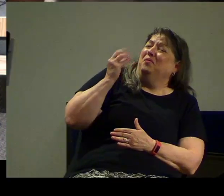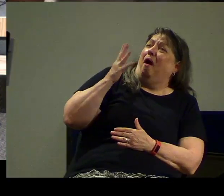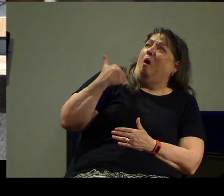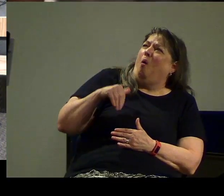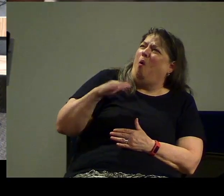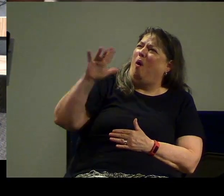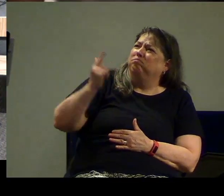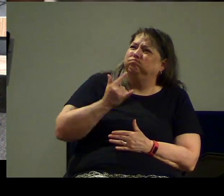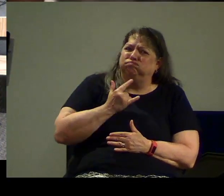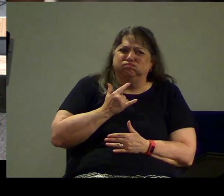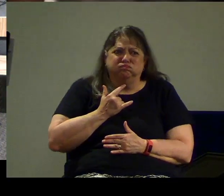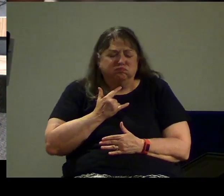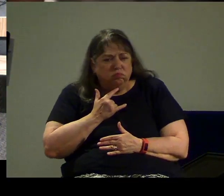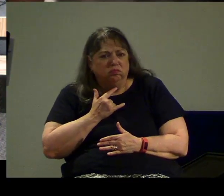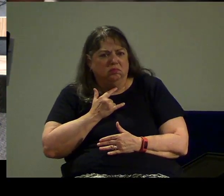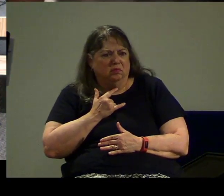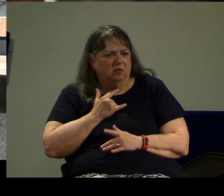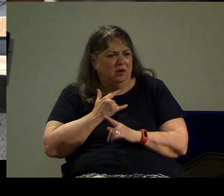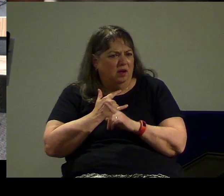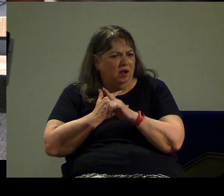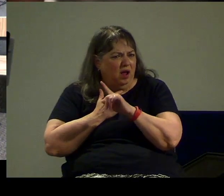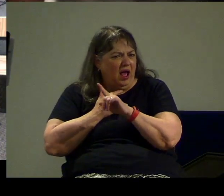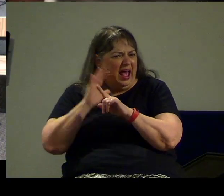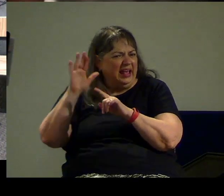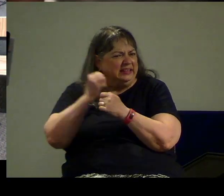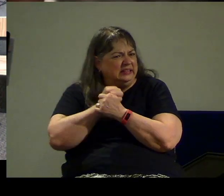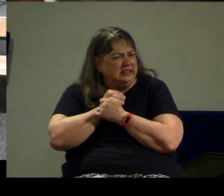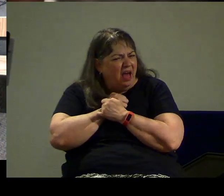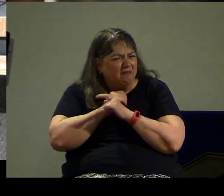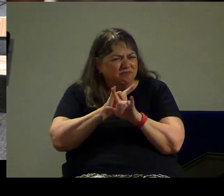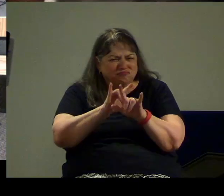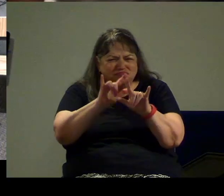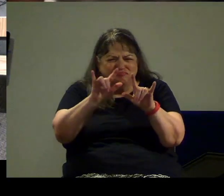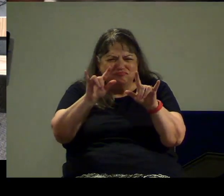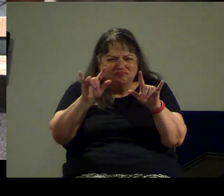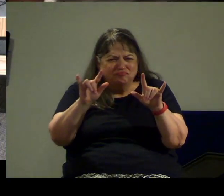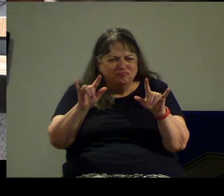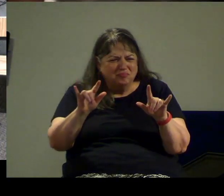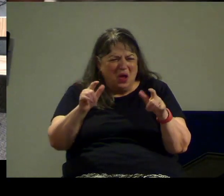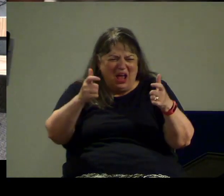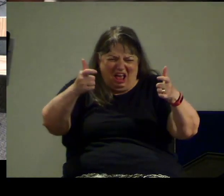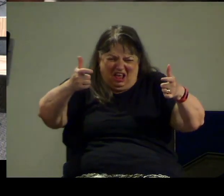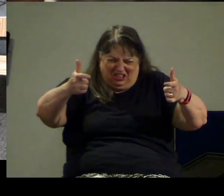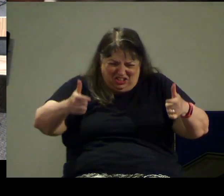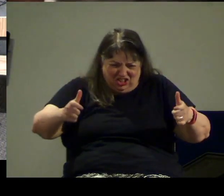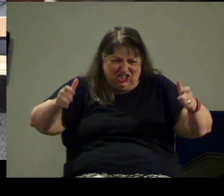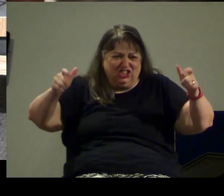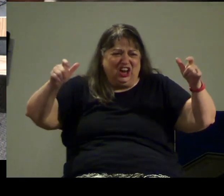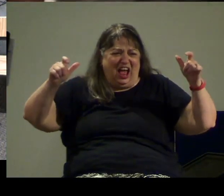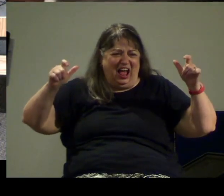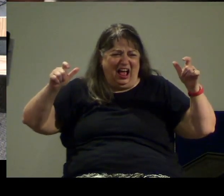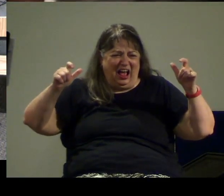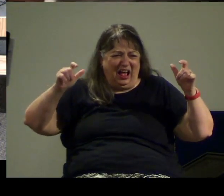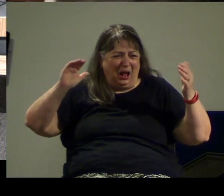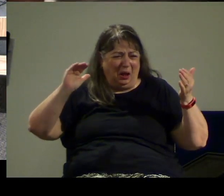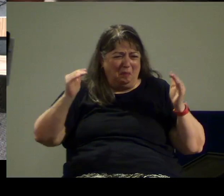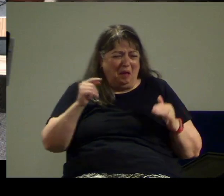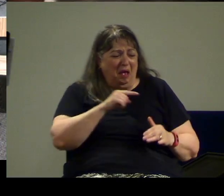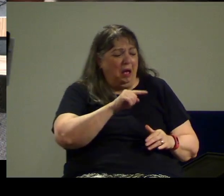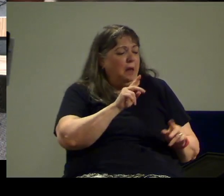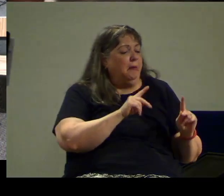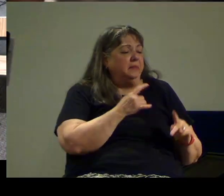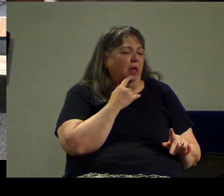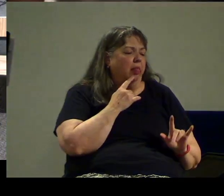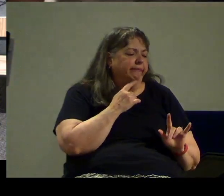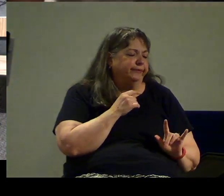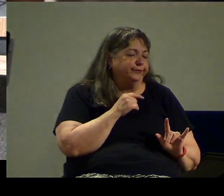love. God's love for you goes beyond anything, any love of this world. People throw that word